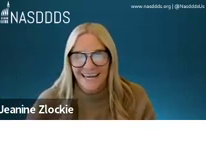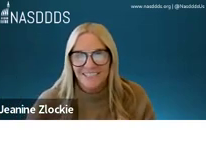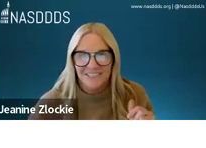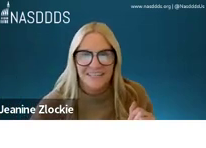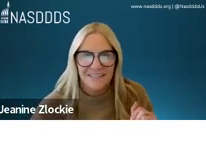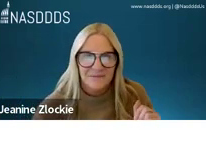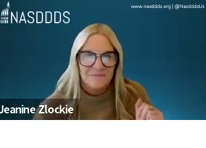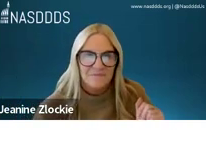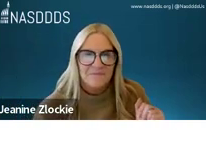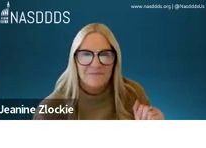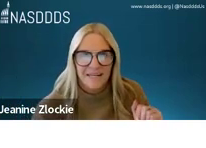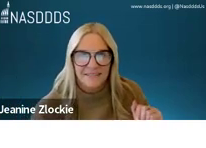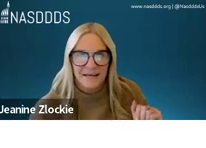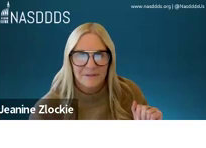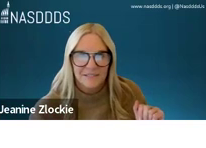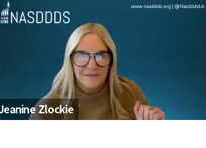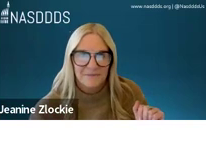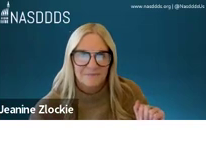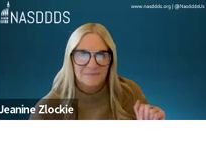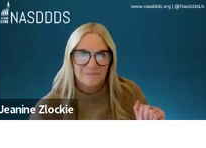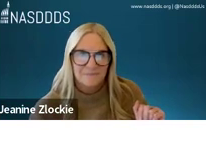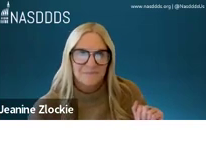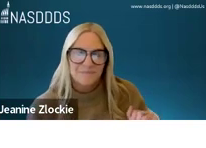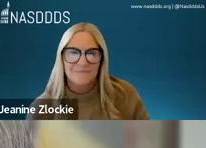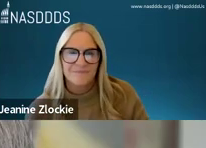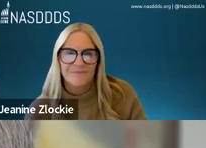IDD agencies. Next slide, please.